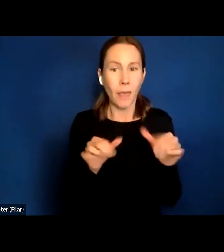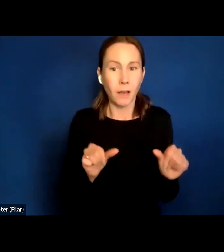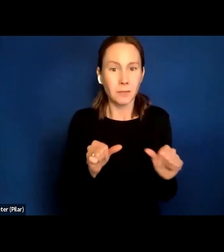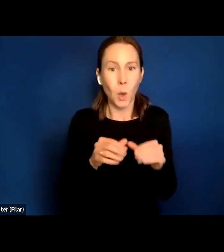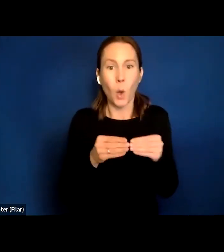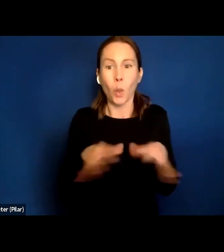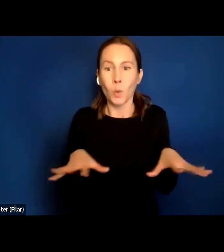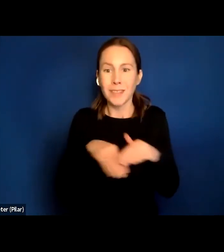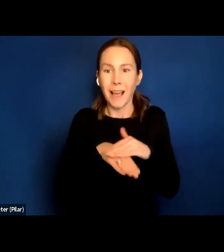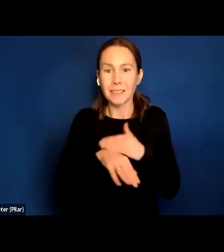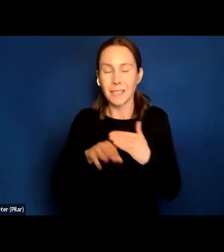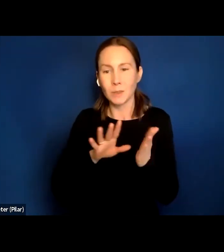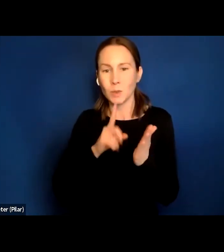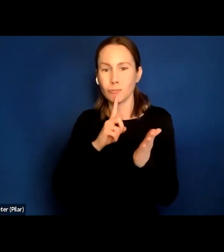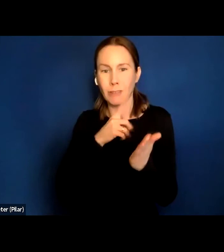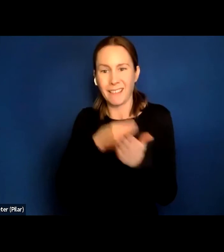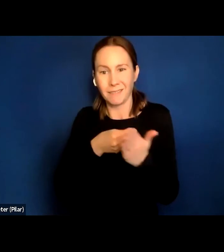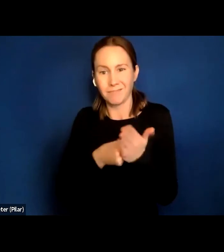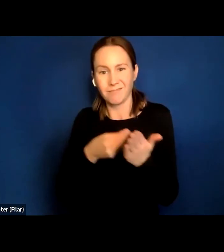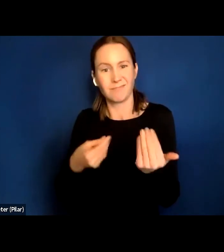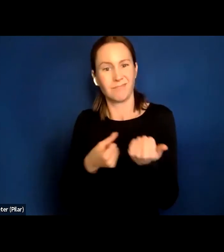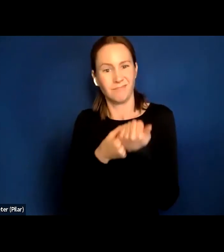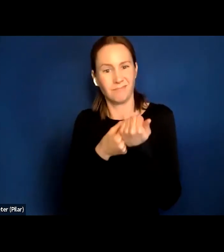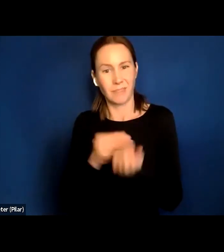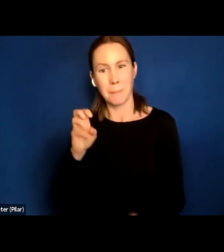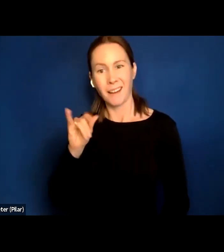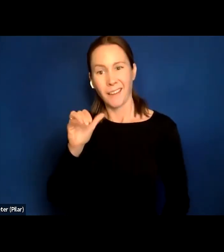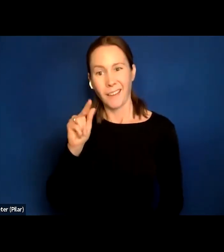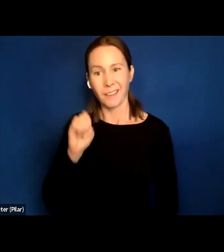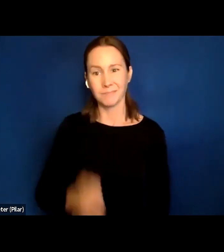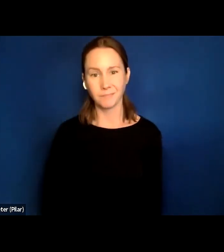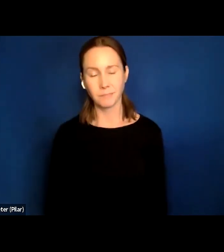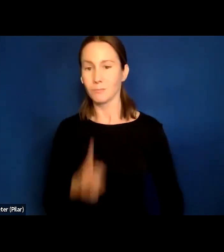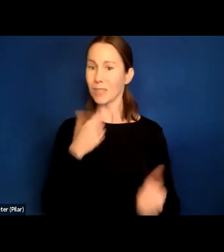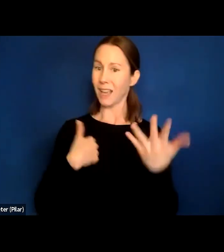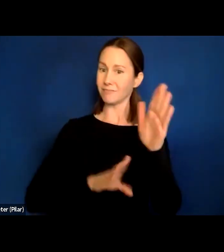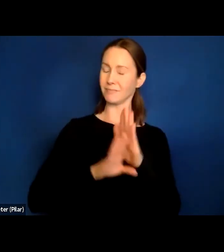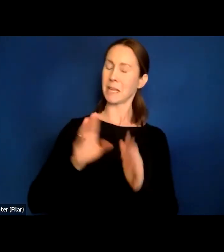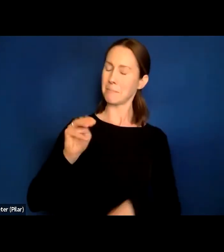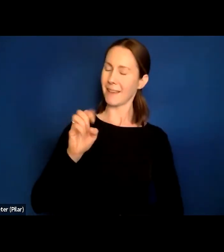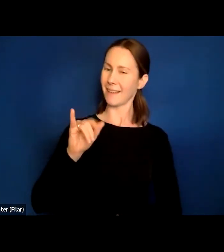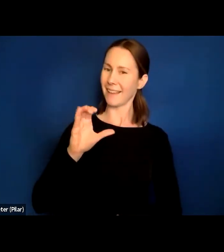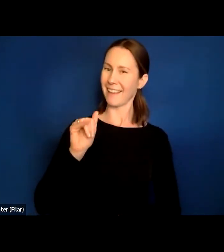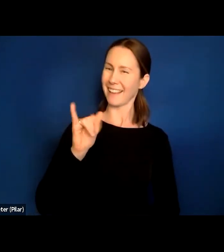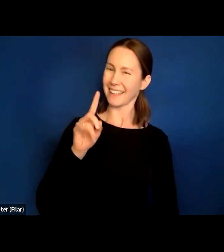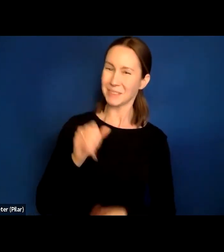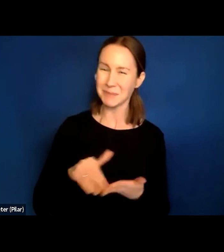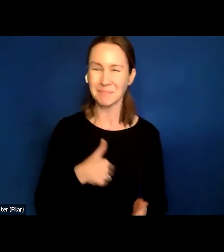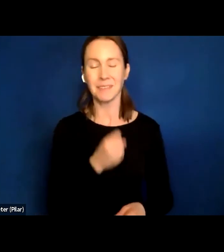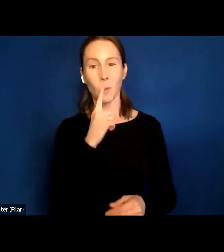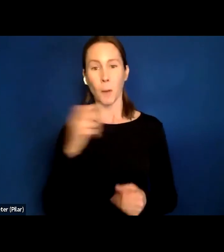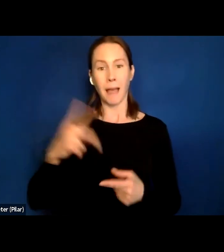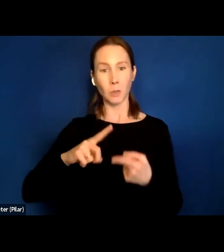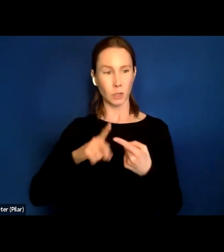to Medicaid. And so we can trace all of these threads, lead us back to eugenics and pervasive